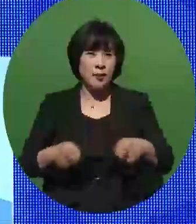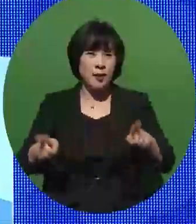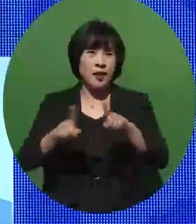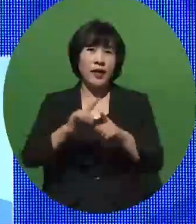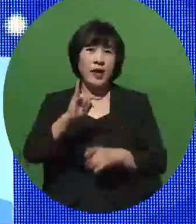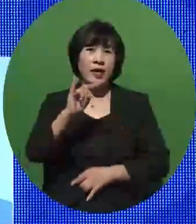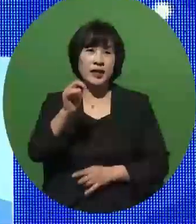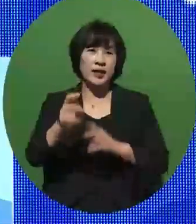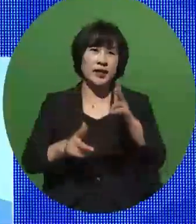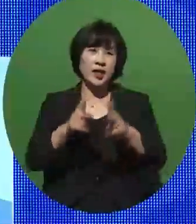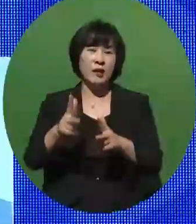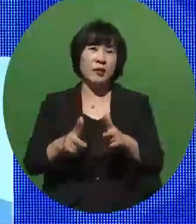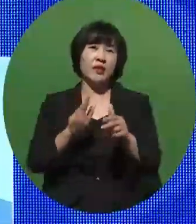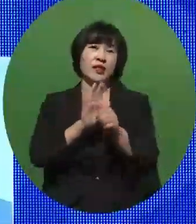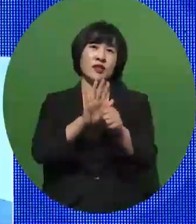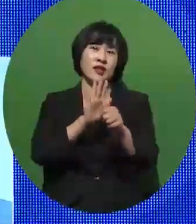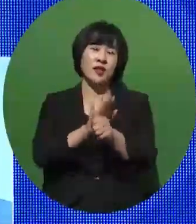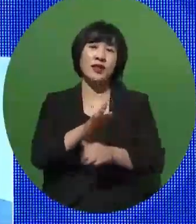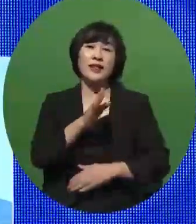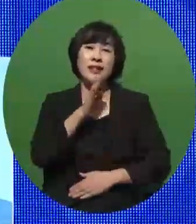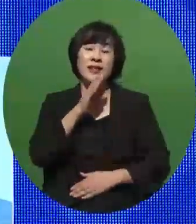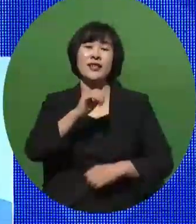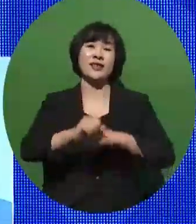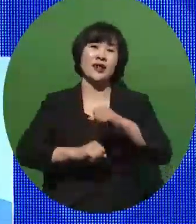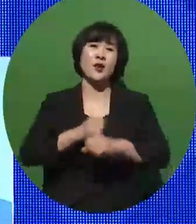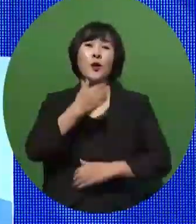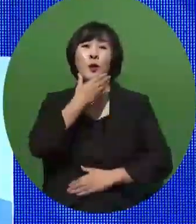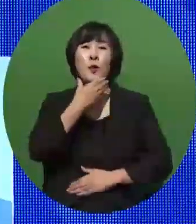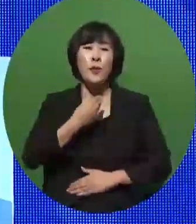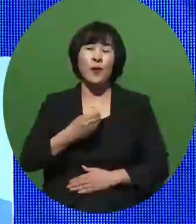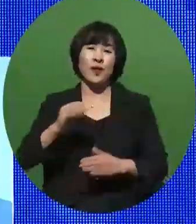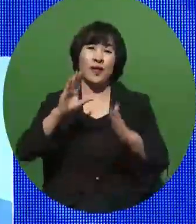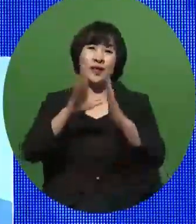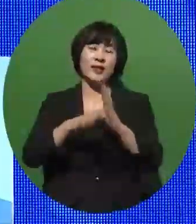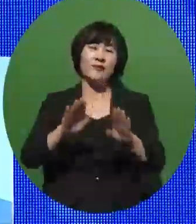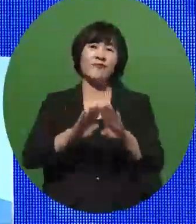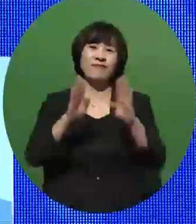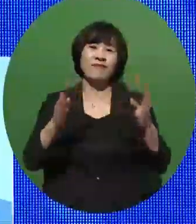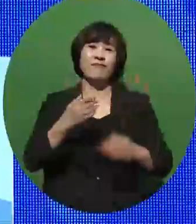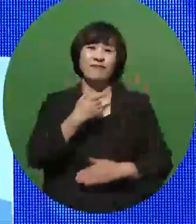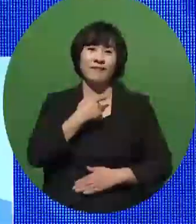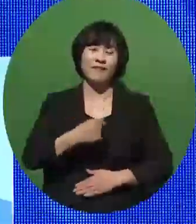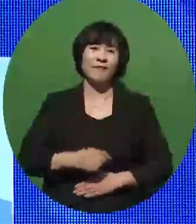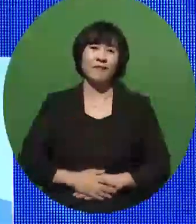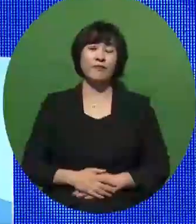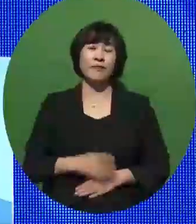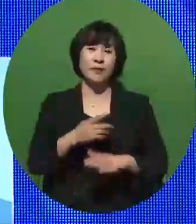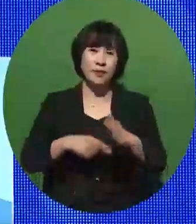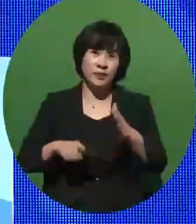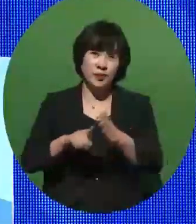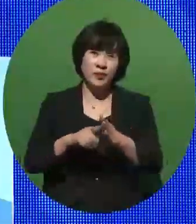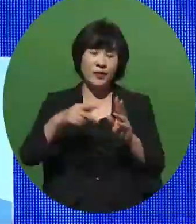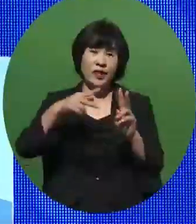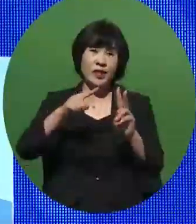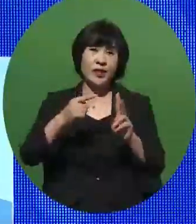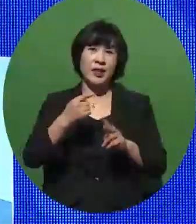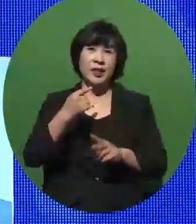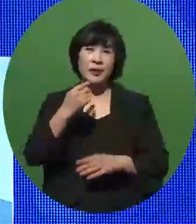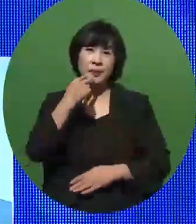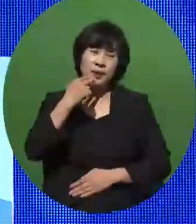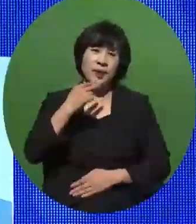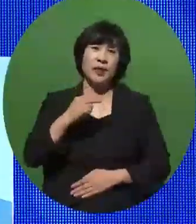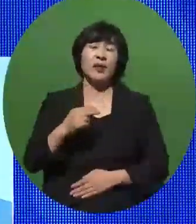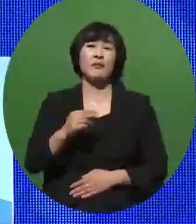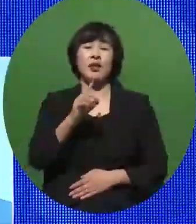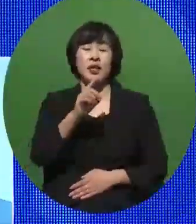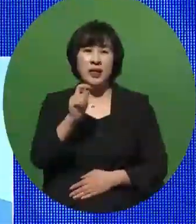offshore wind farm in Sinan, solar farms, hydrogen industry, more to realize carbon neutrality, which is essential to